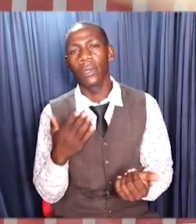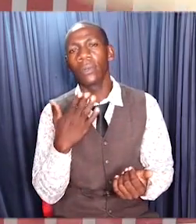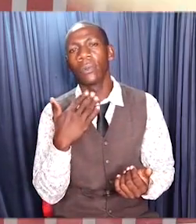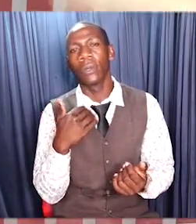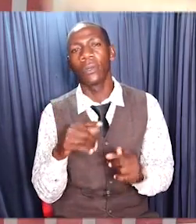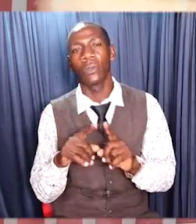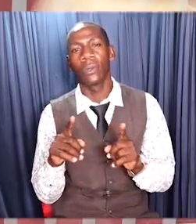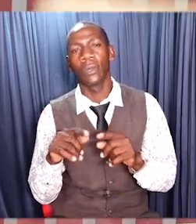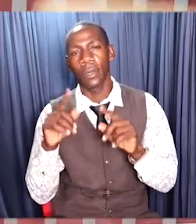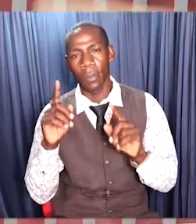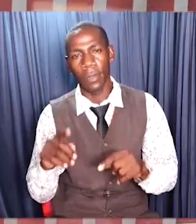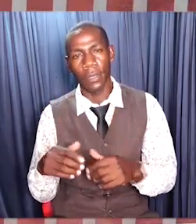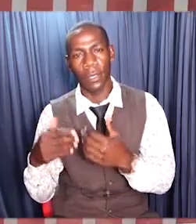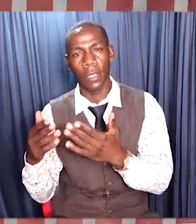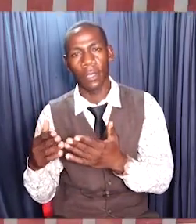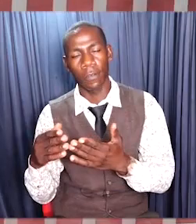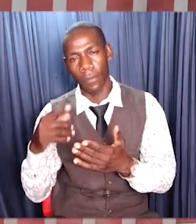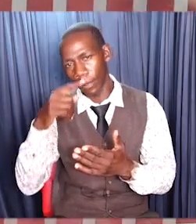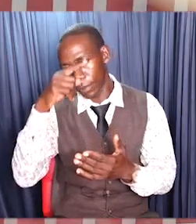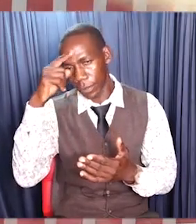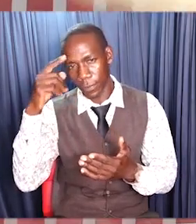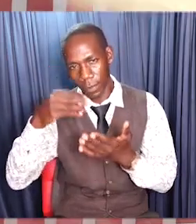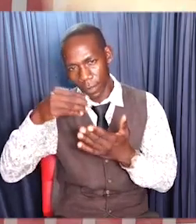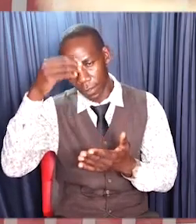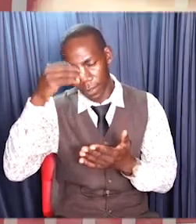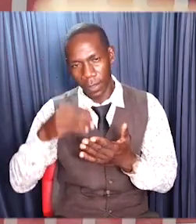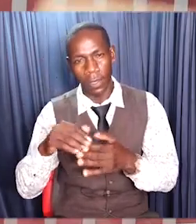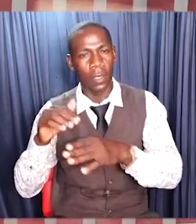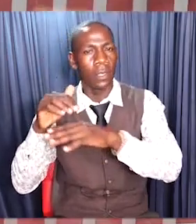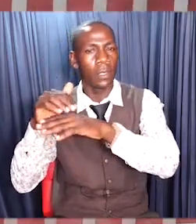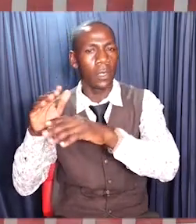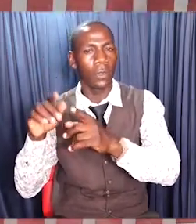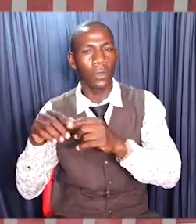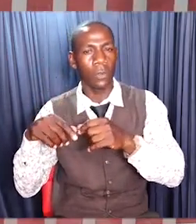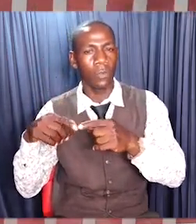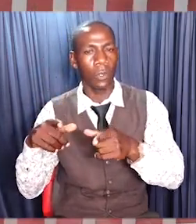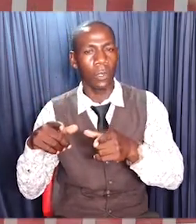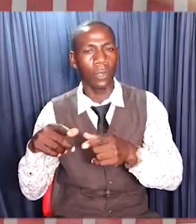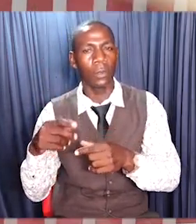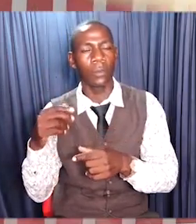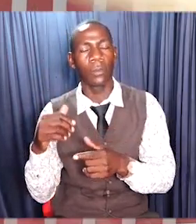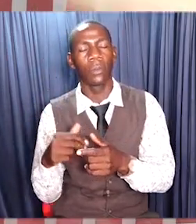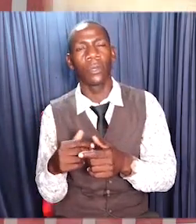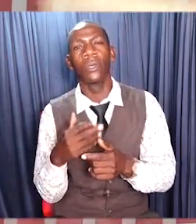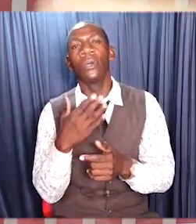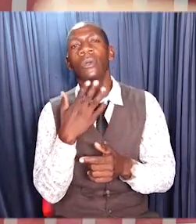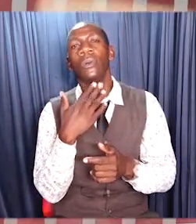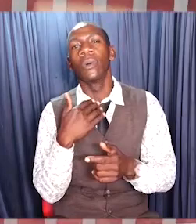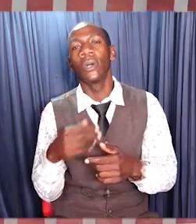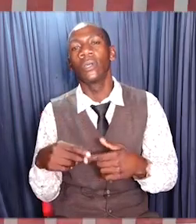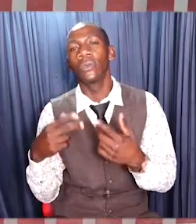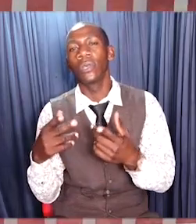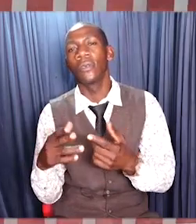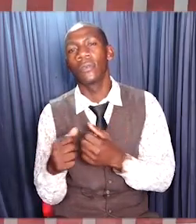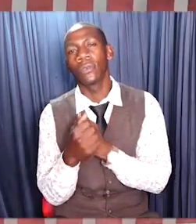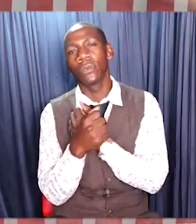na lazima hiyo ni ya masomo. But the child needs 2,000 for the trip. Anakutumania angale. He sends the money to you. Kumbe wataka uhonge mpenzi